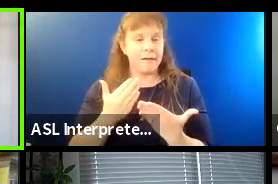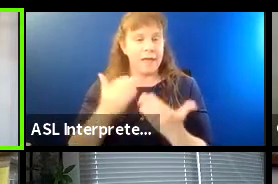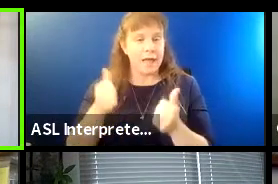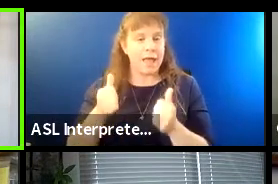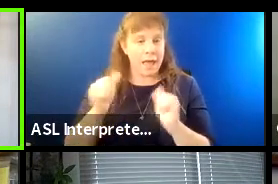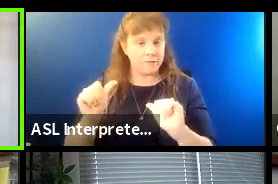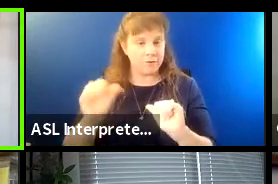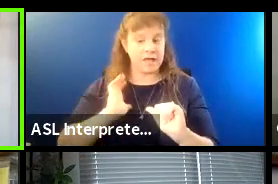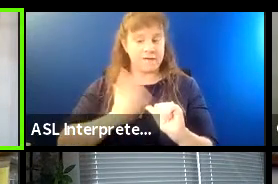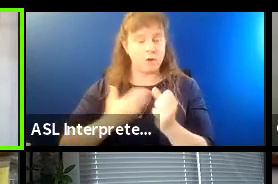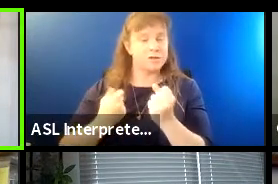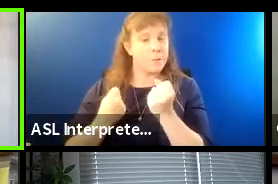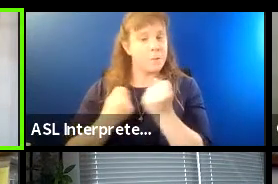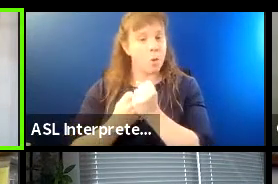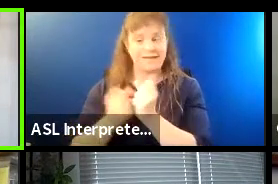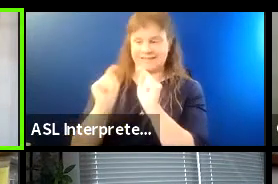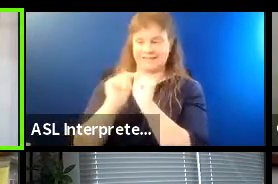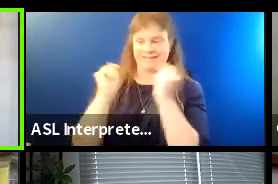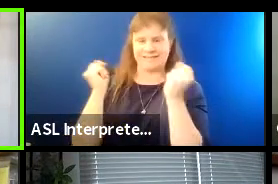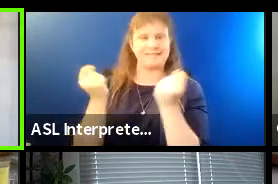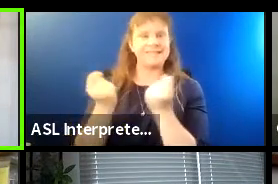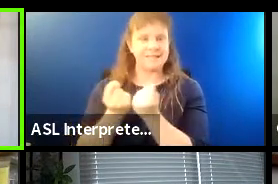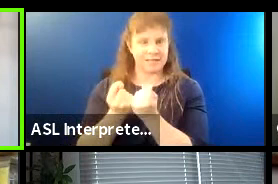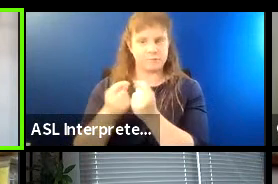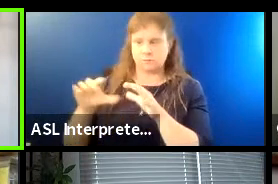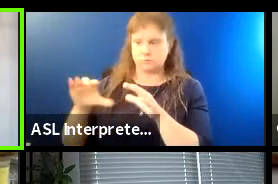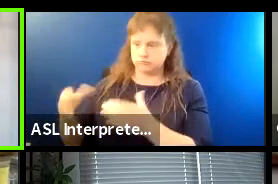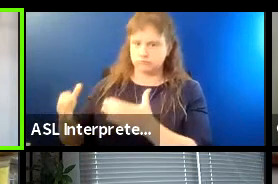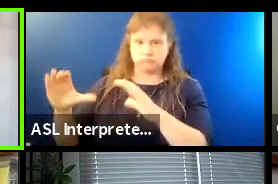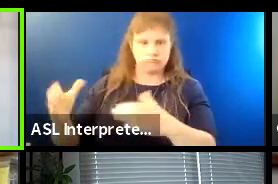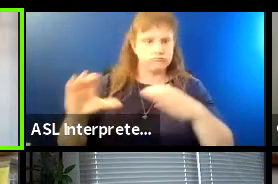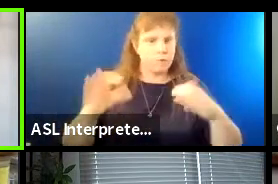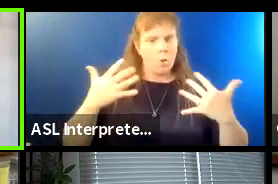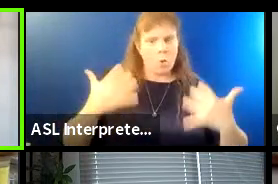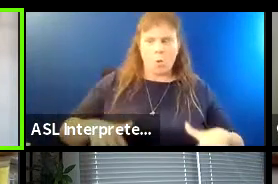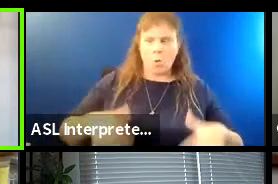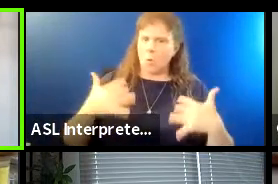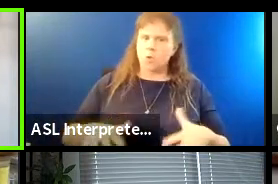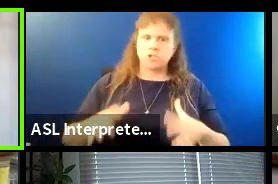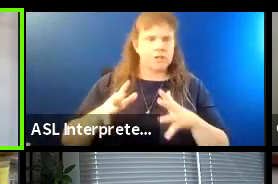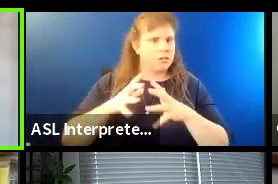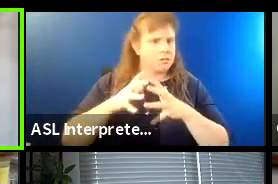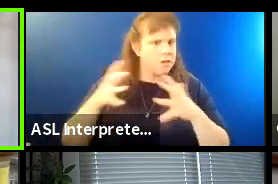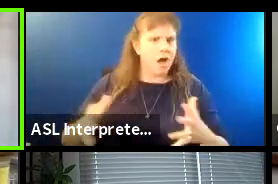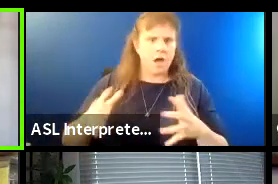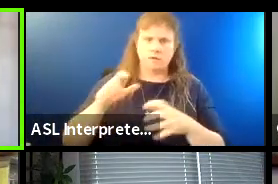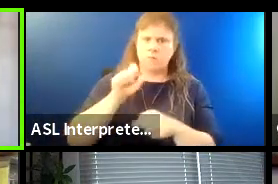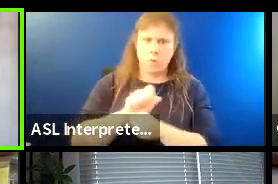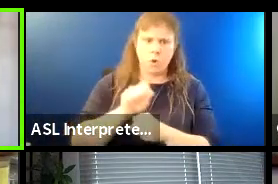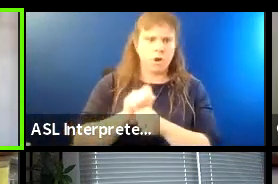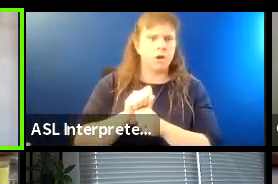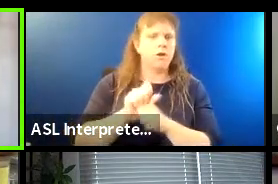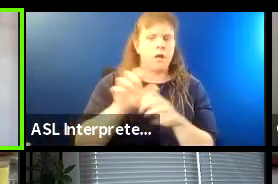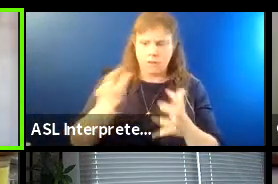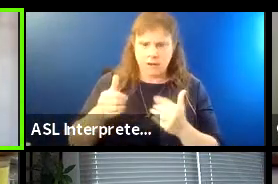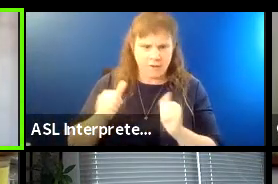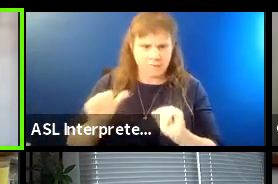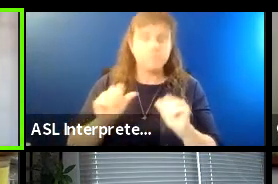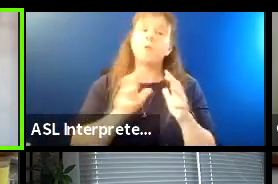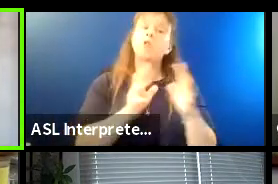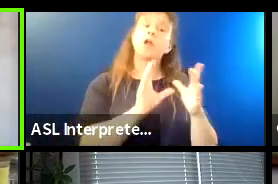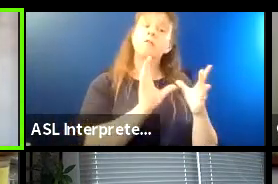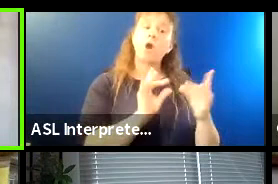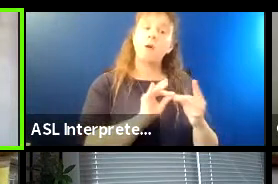our support teams who have done this. A lot of the comments were focused on the information that